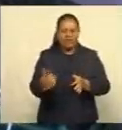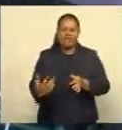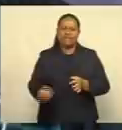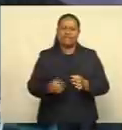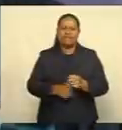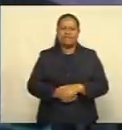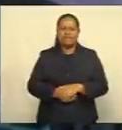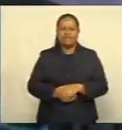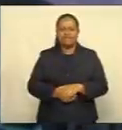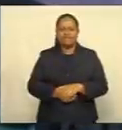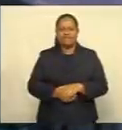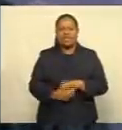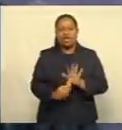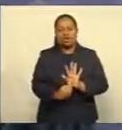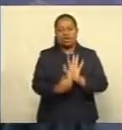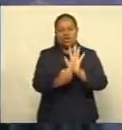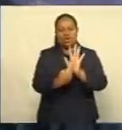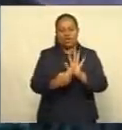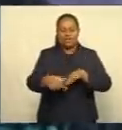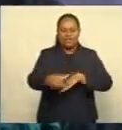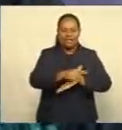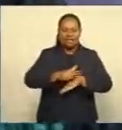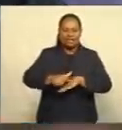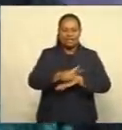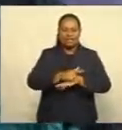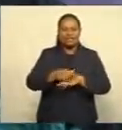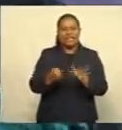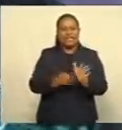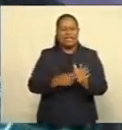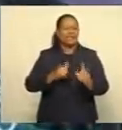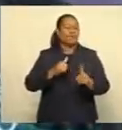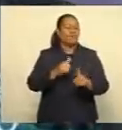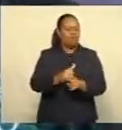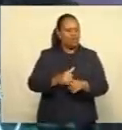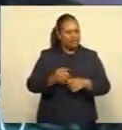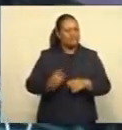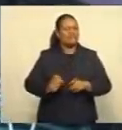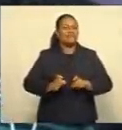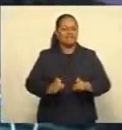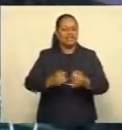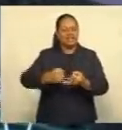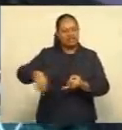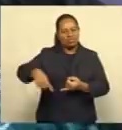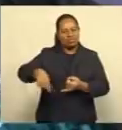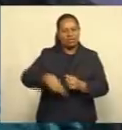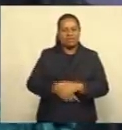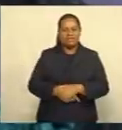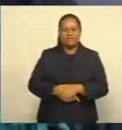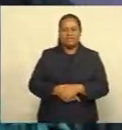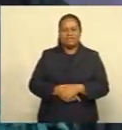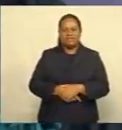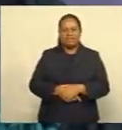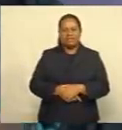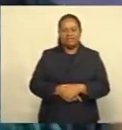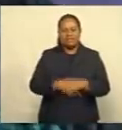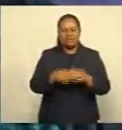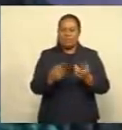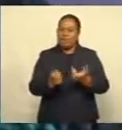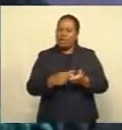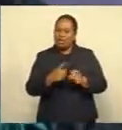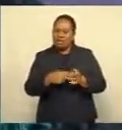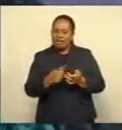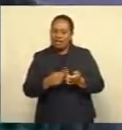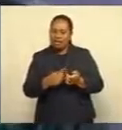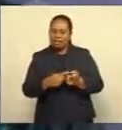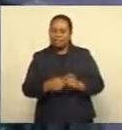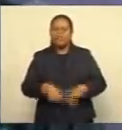And Northland and Namosi and Nandi also stay up in that competition. So with the Vanua, we'll go with